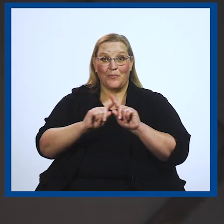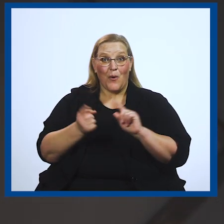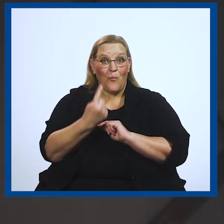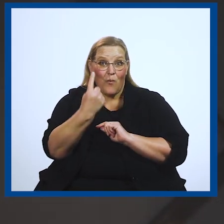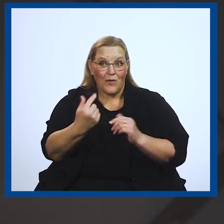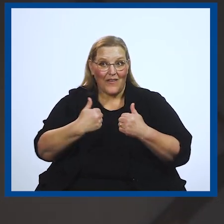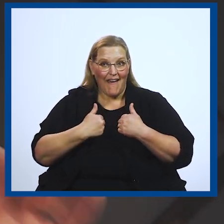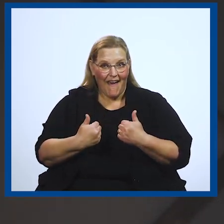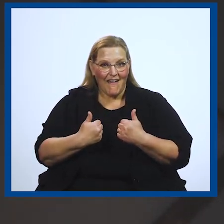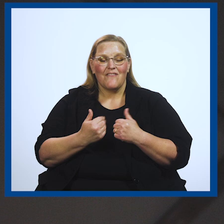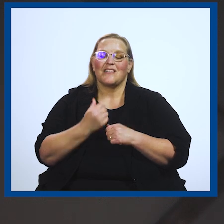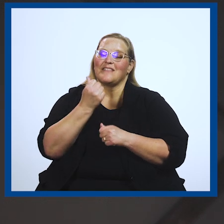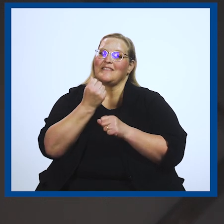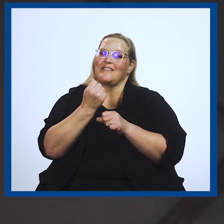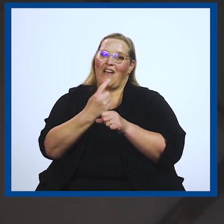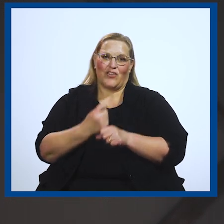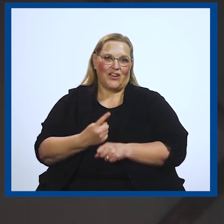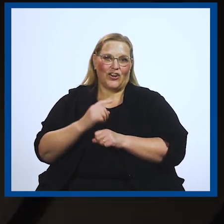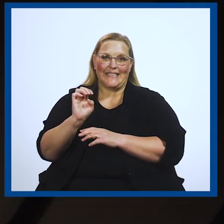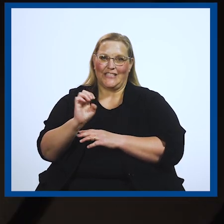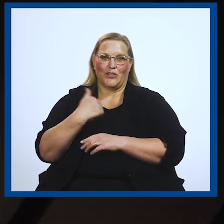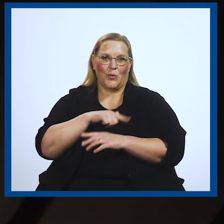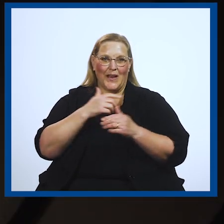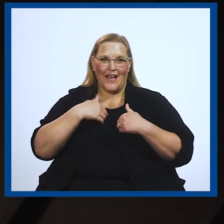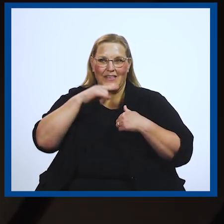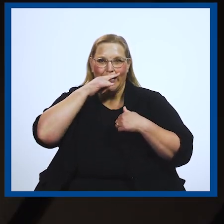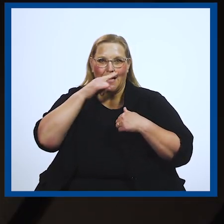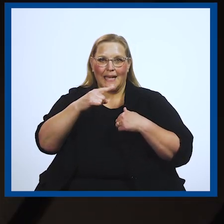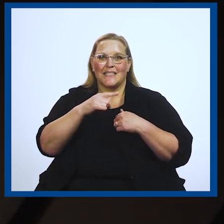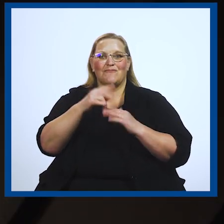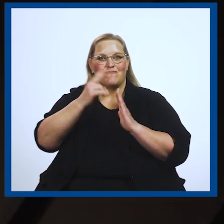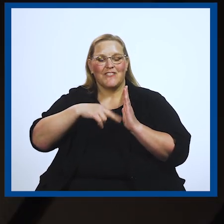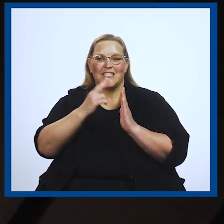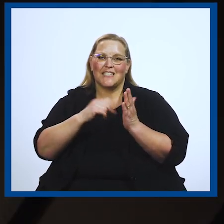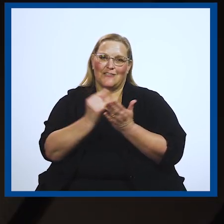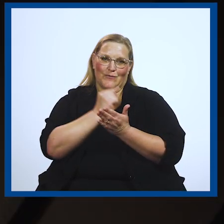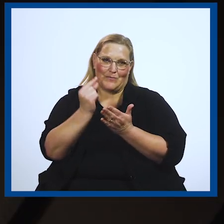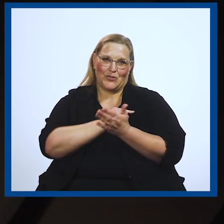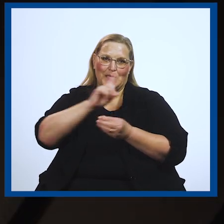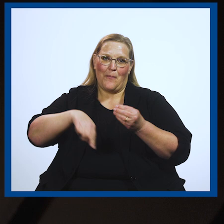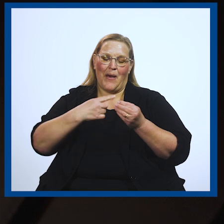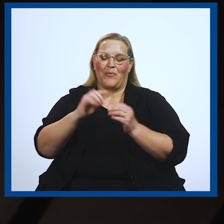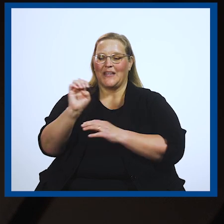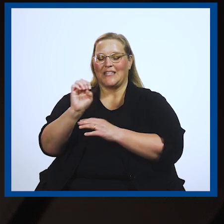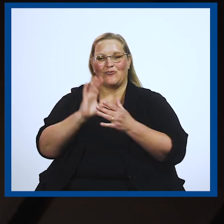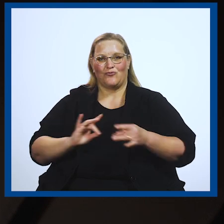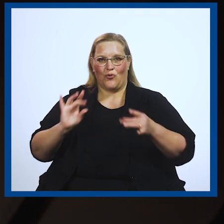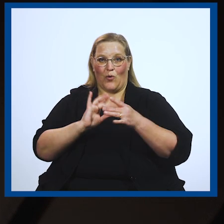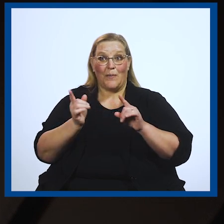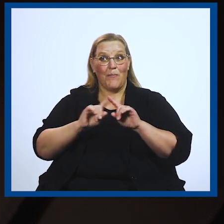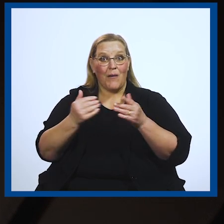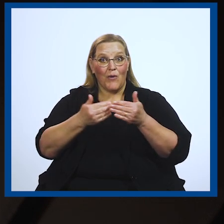we definitely have is that every Easter we have kids reading the scriptures about the Easter story.